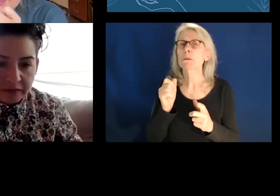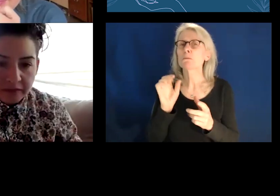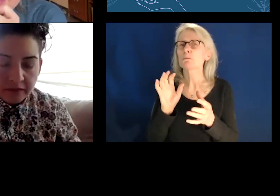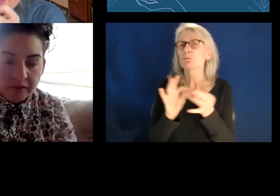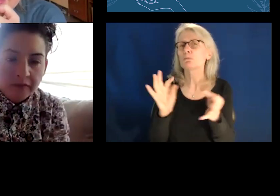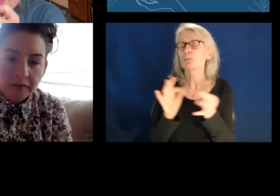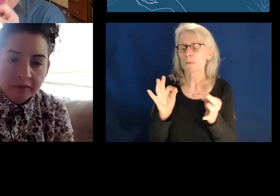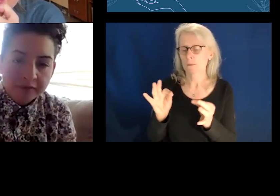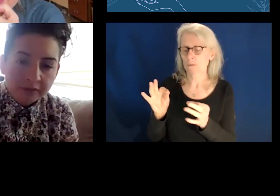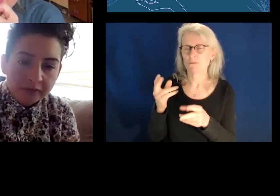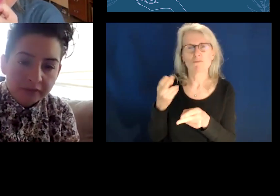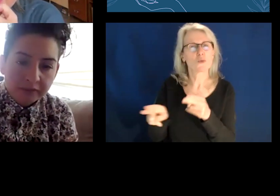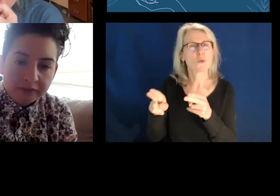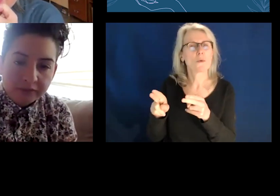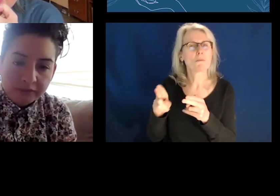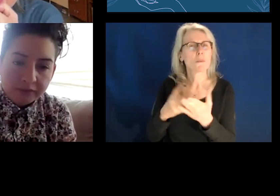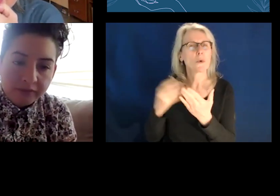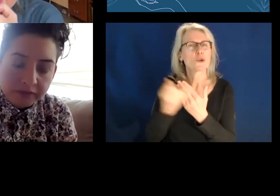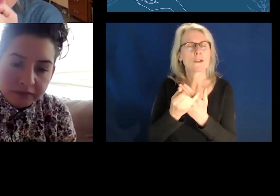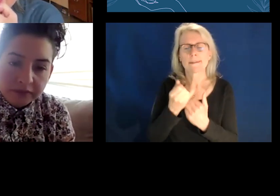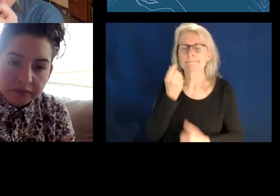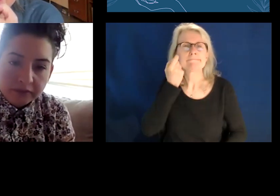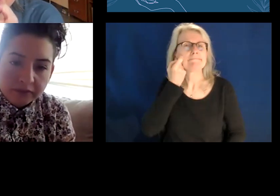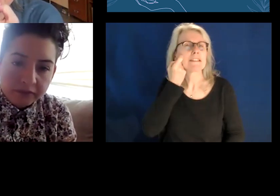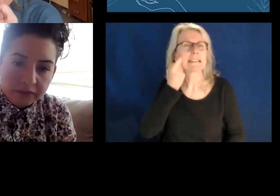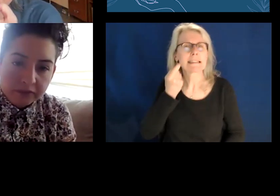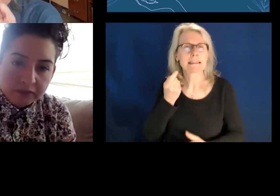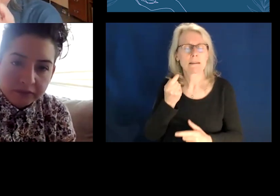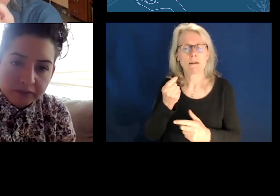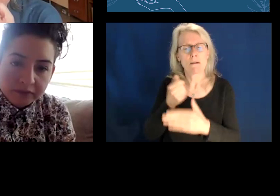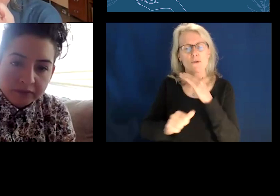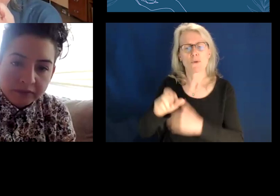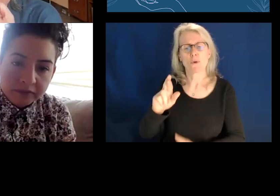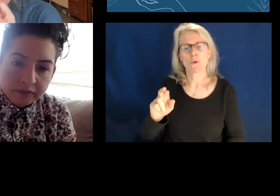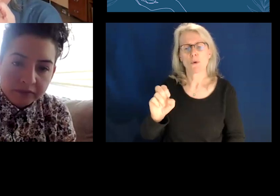a smaller freelance project that I worked on recently through Renaissance Opera.